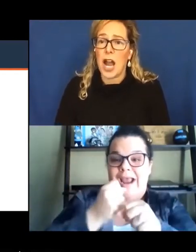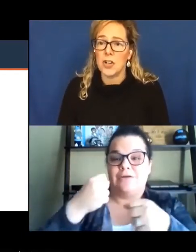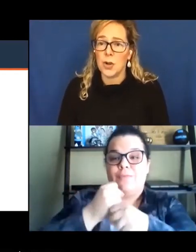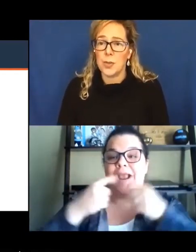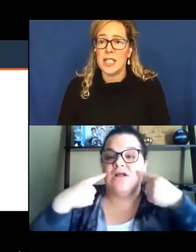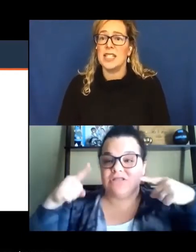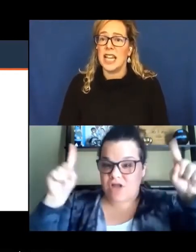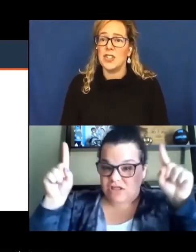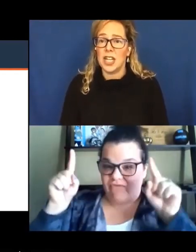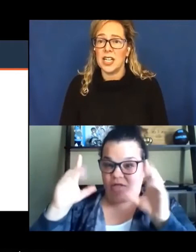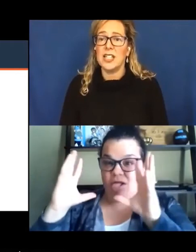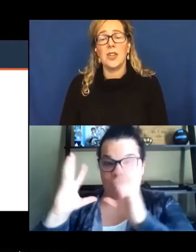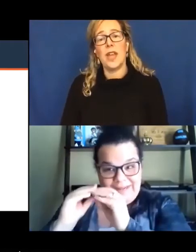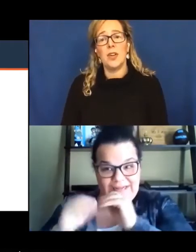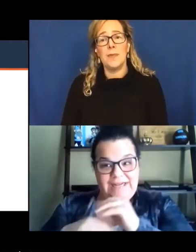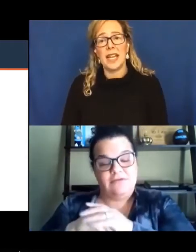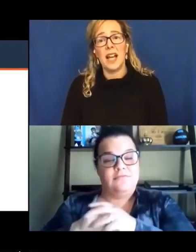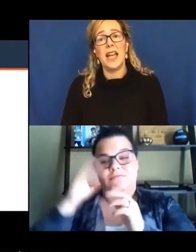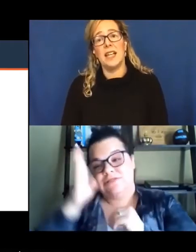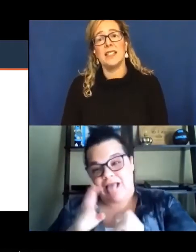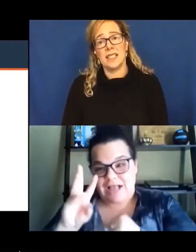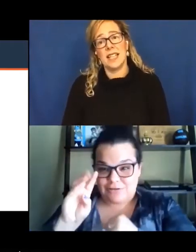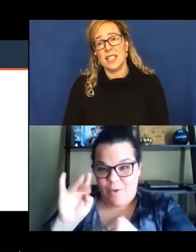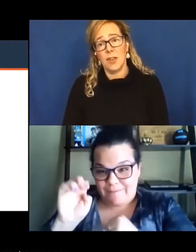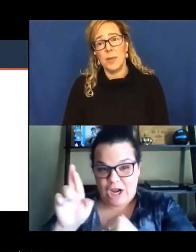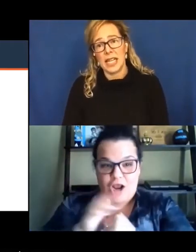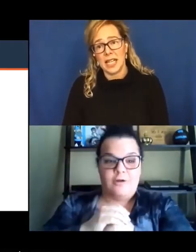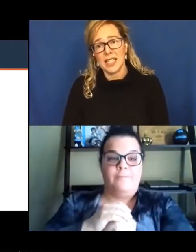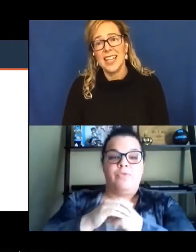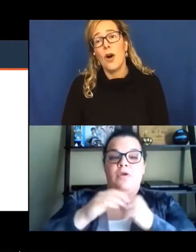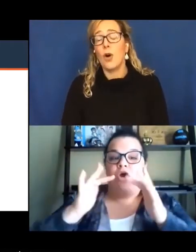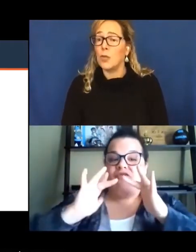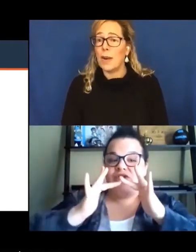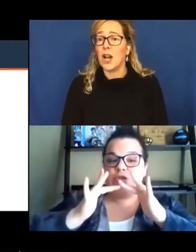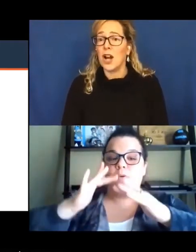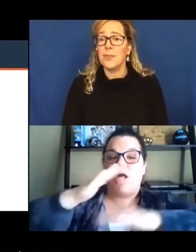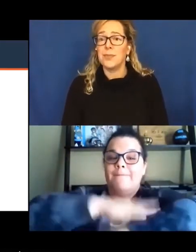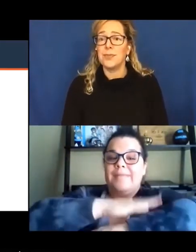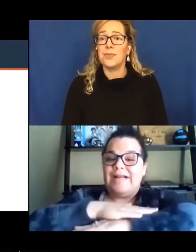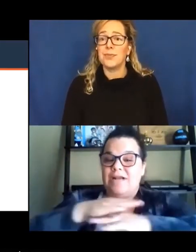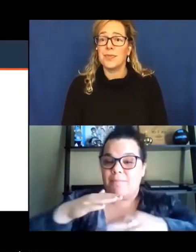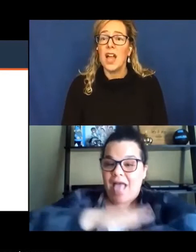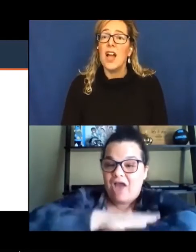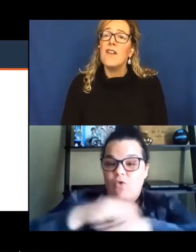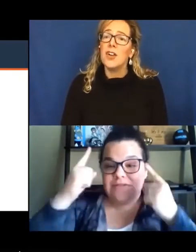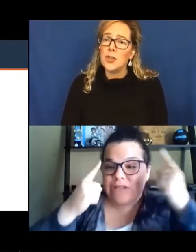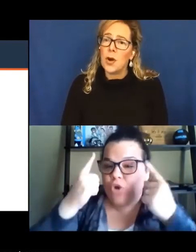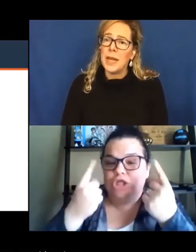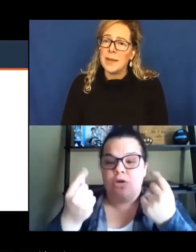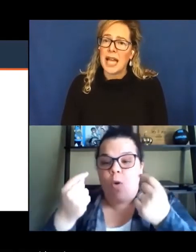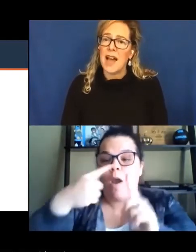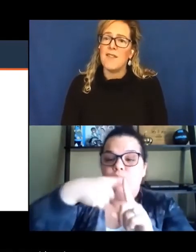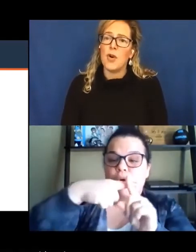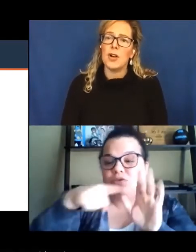you make prior to a presentation so that you can make it a successful meeting or webinar.